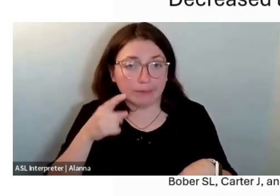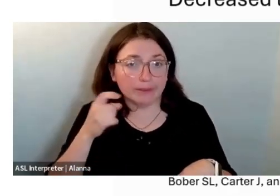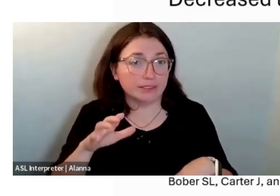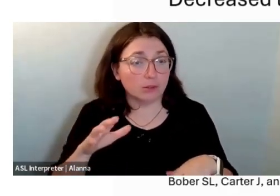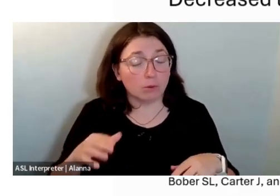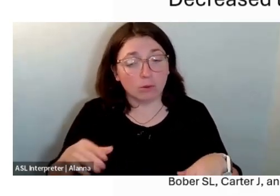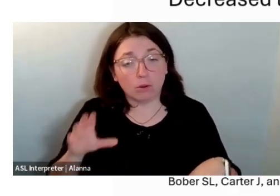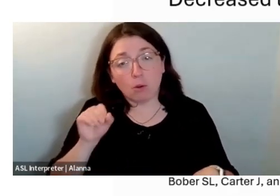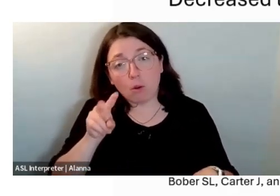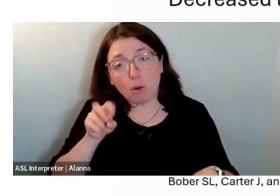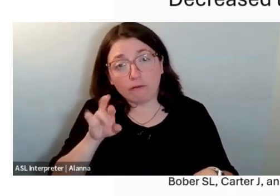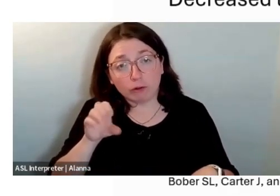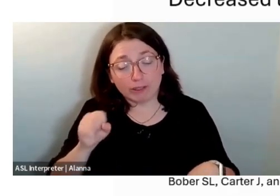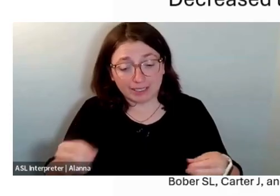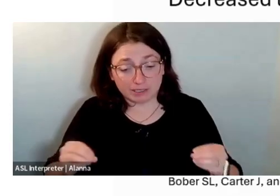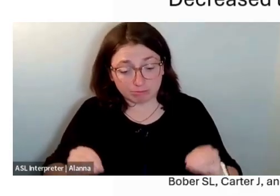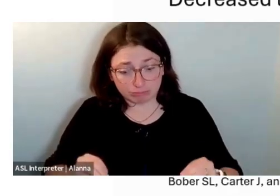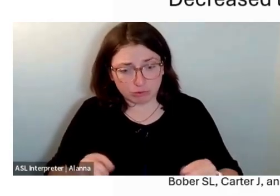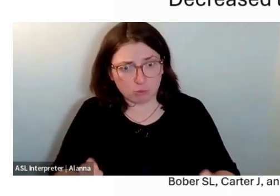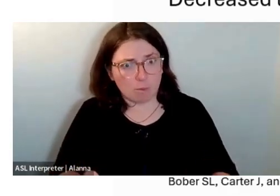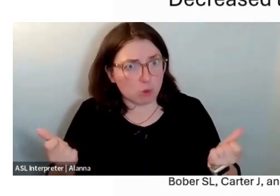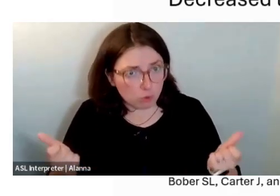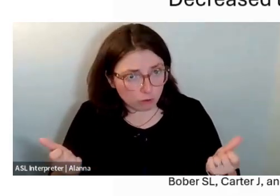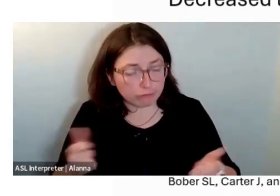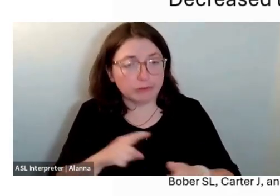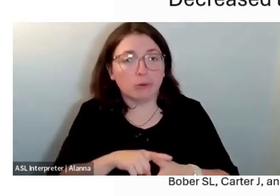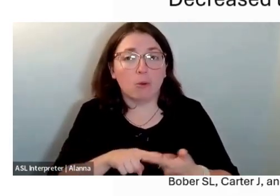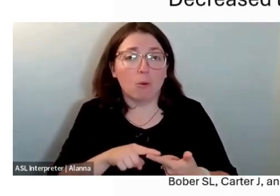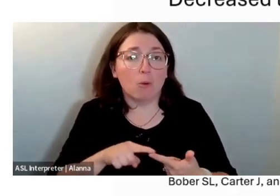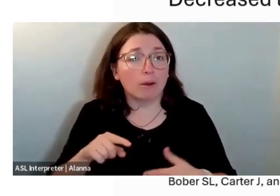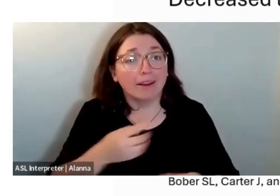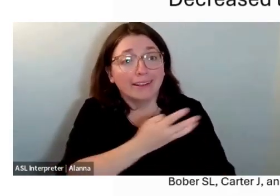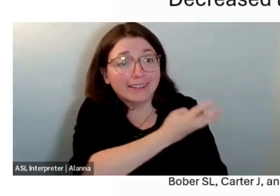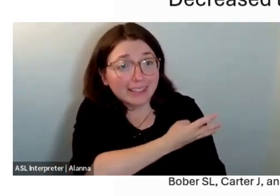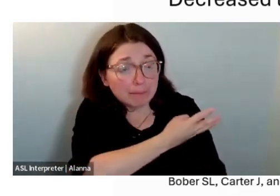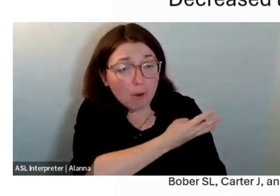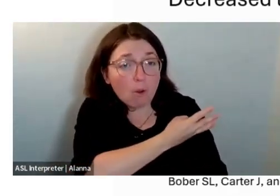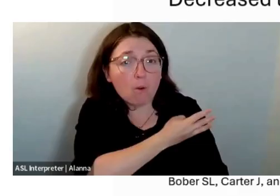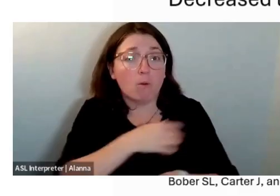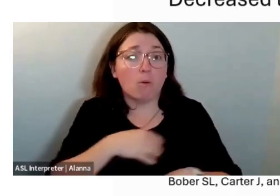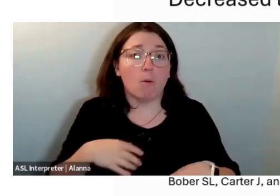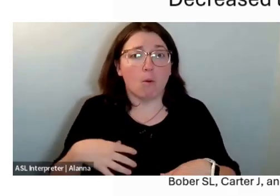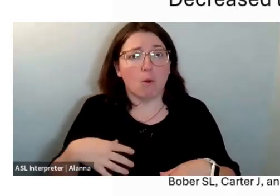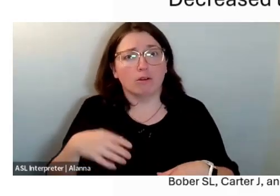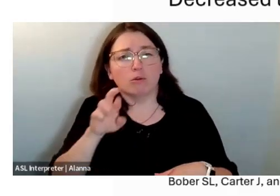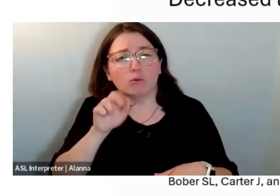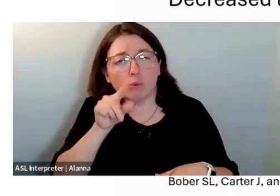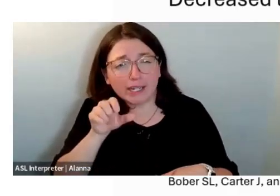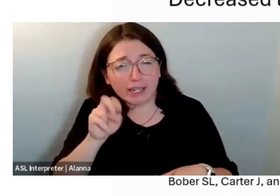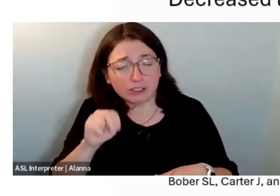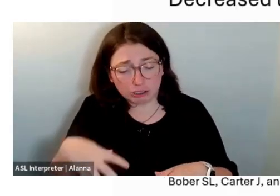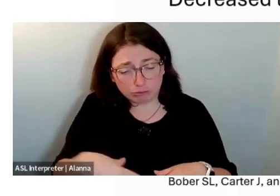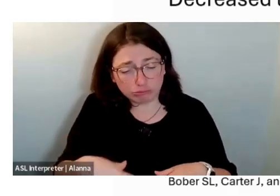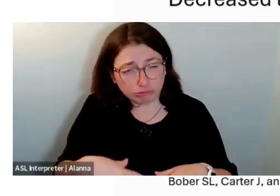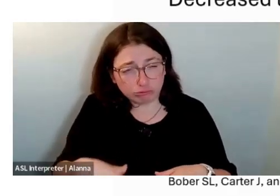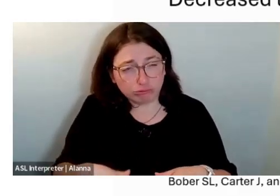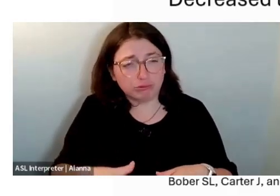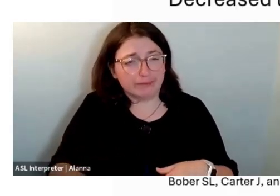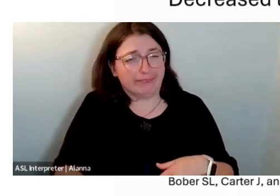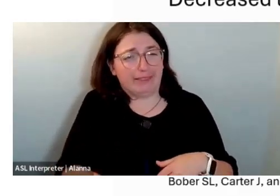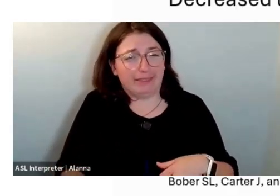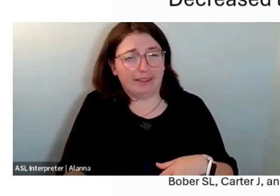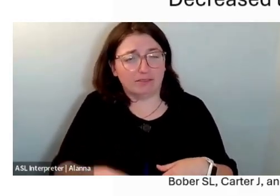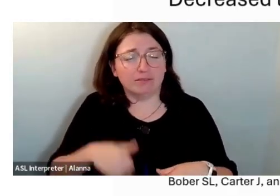surgically removed, chemotherapy, or pelvic radiation, symptoms are often more severe than they are with a